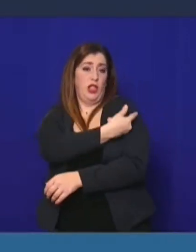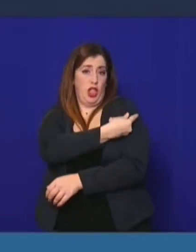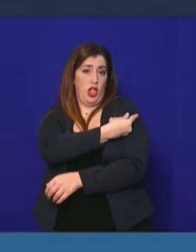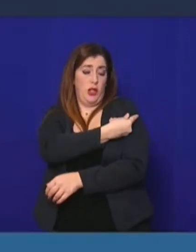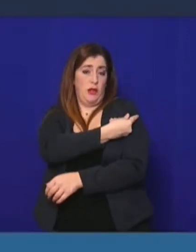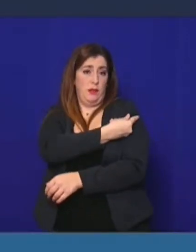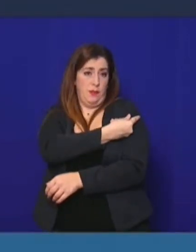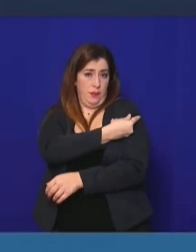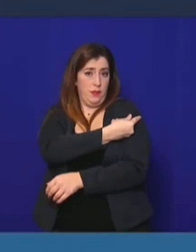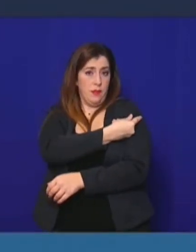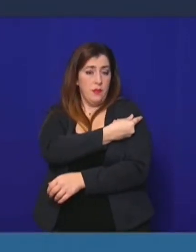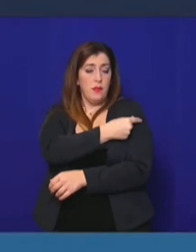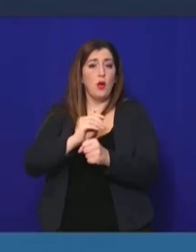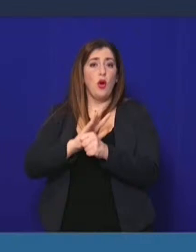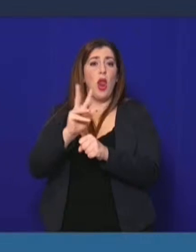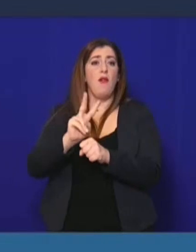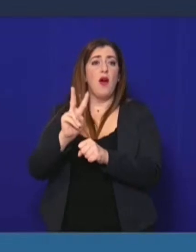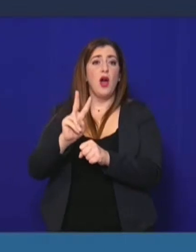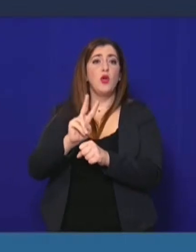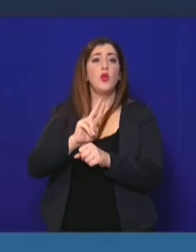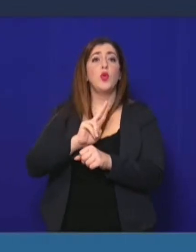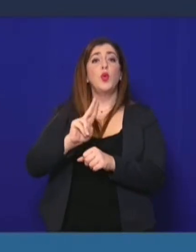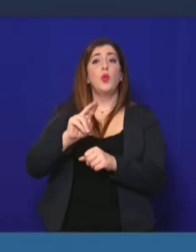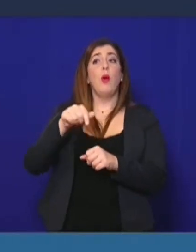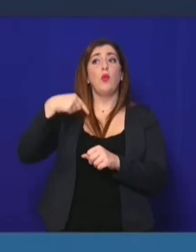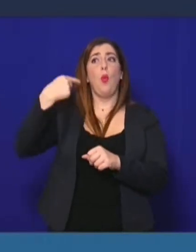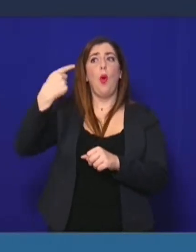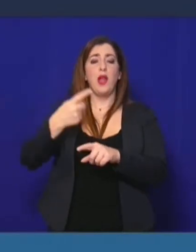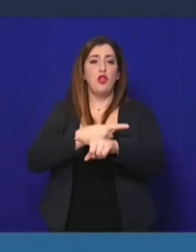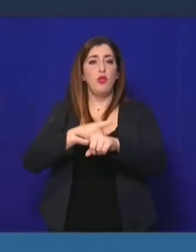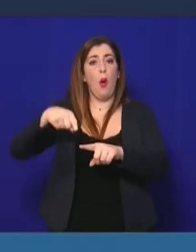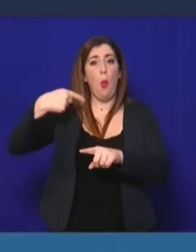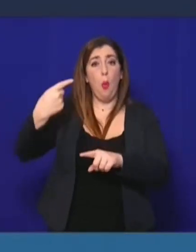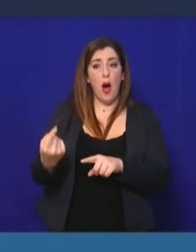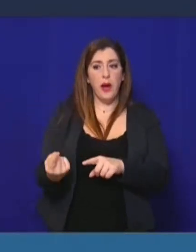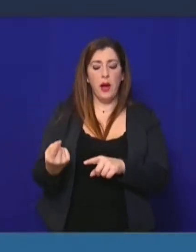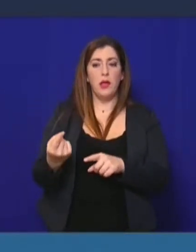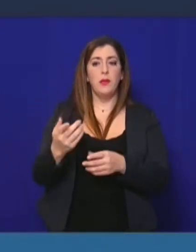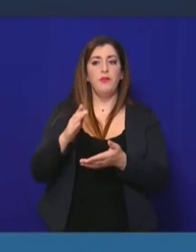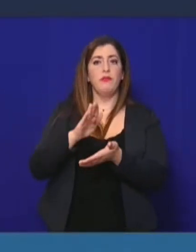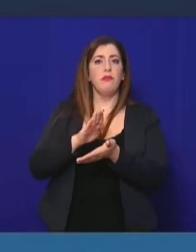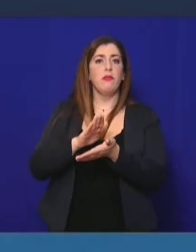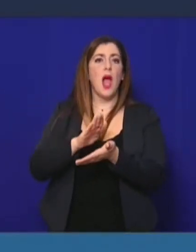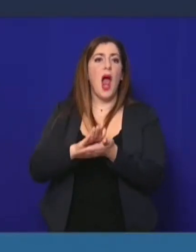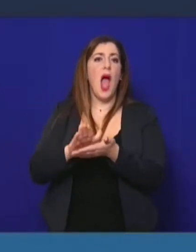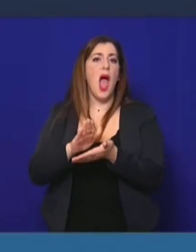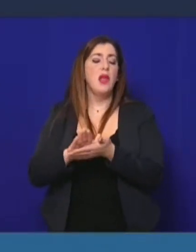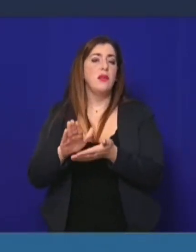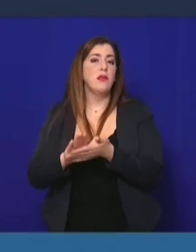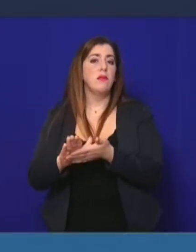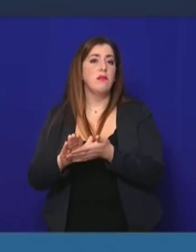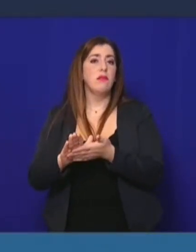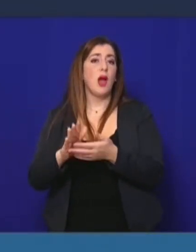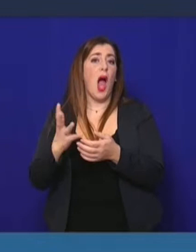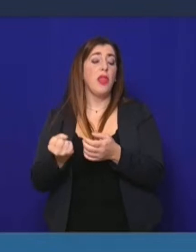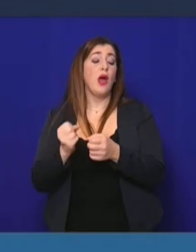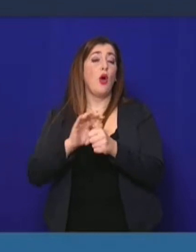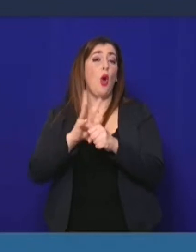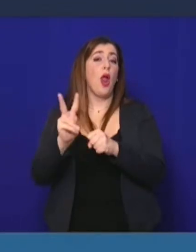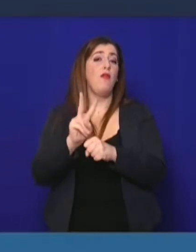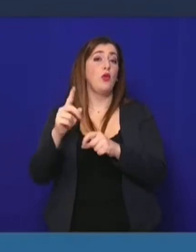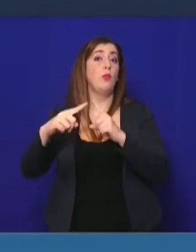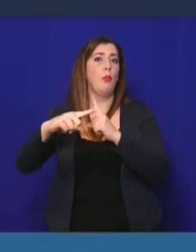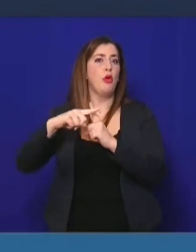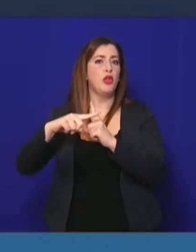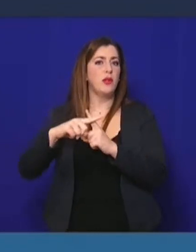Tillet mistoqsija kien tiġi mħasba fuq il-parties li ħajsiru fi New Year's Eve meta nafu li anke ħafna farmhouses u postijiet fawdex huma fully